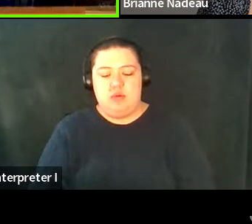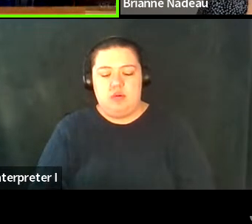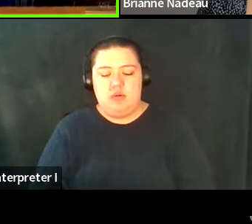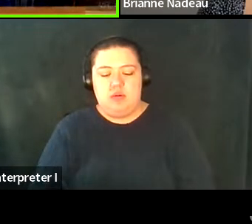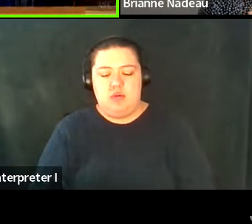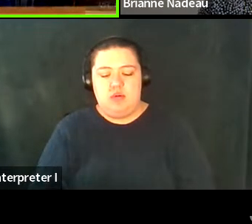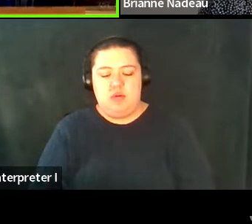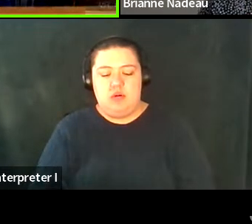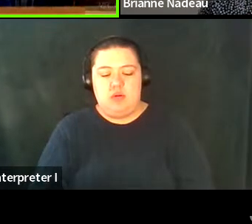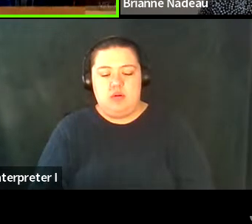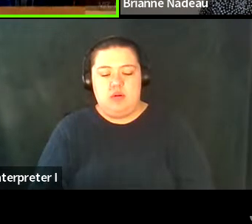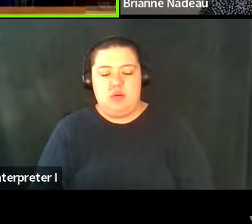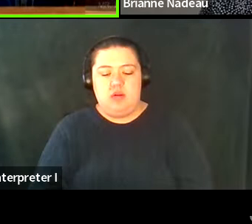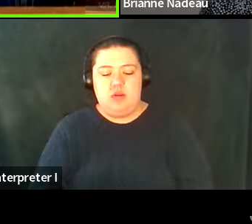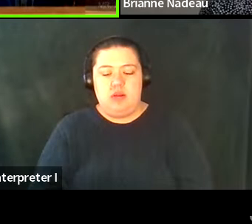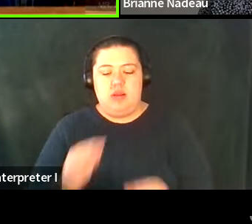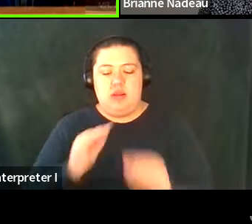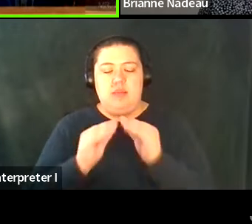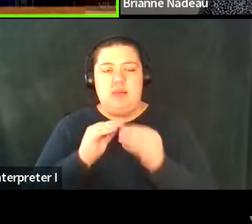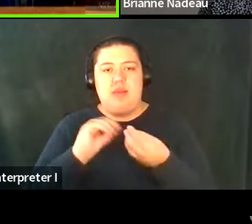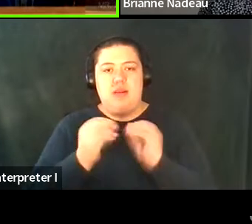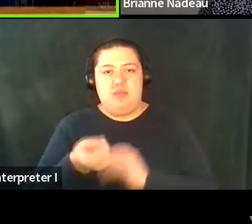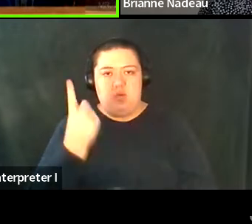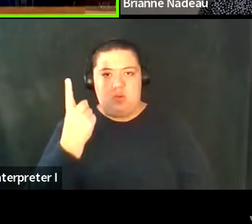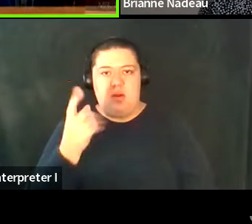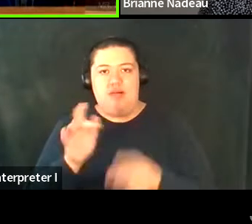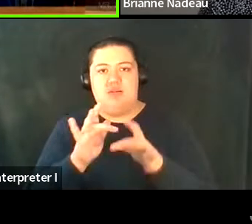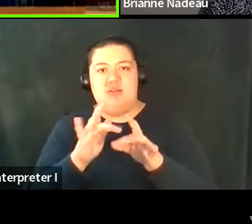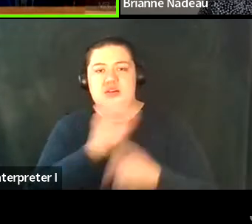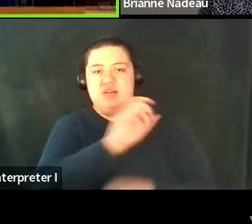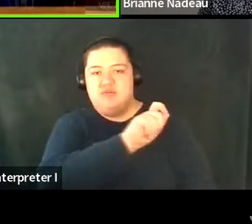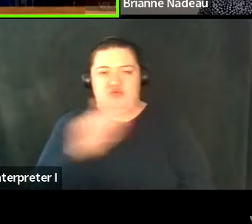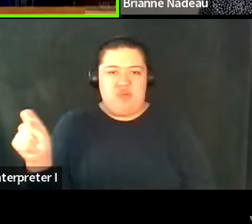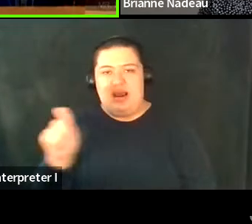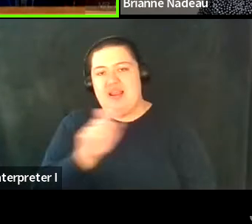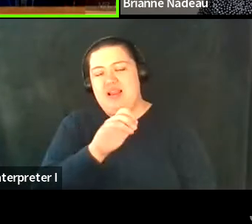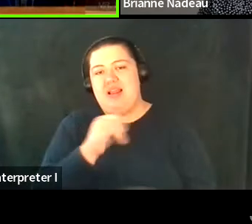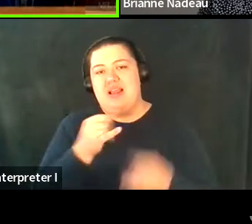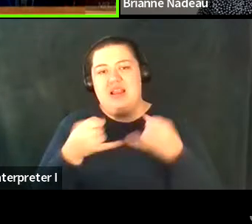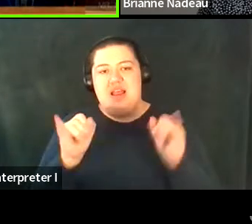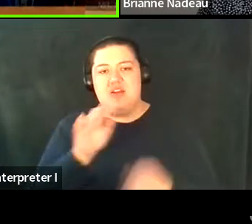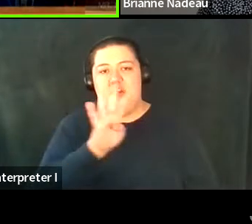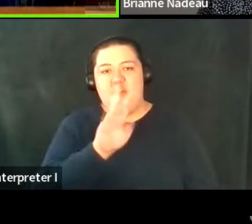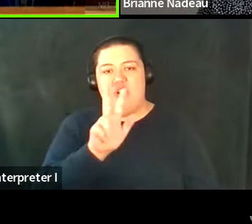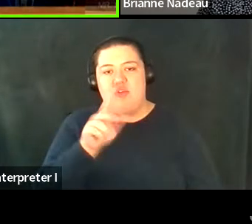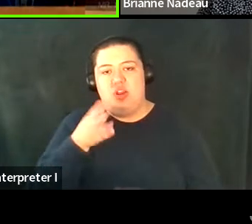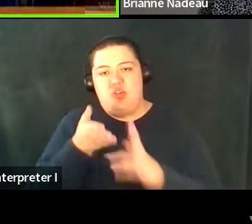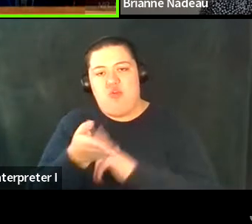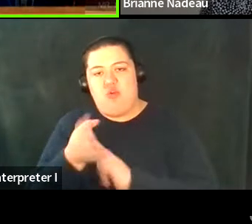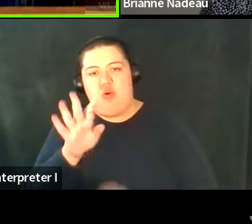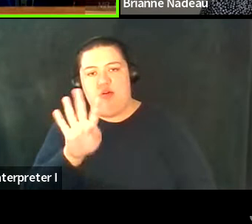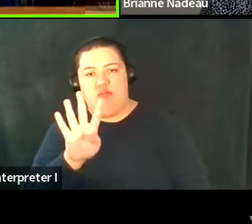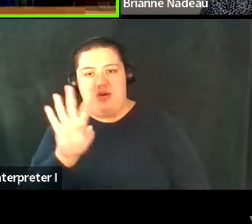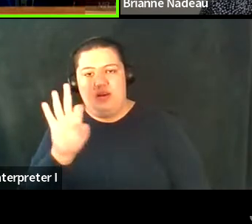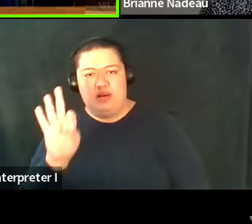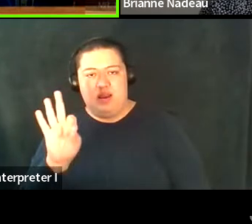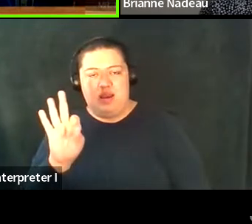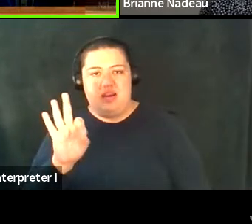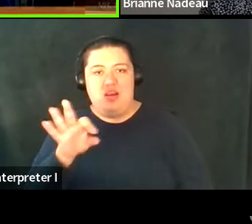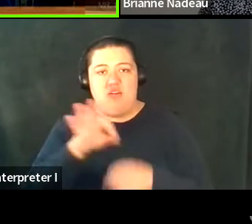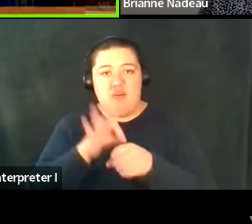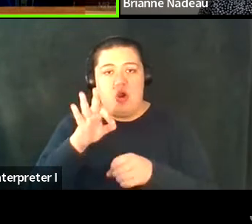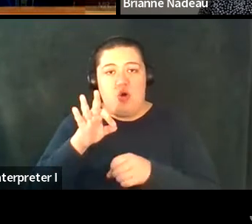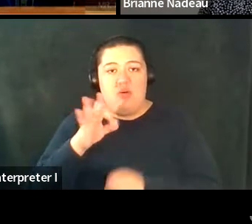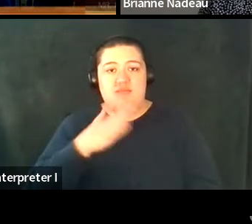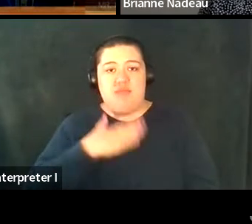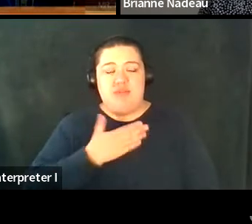amendment number 1, which is striking lines 43 through 49. By voice vote, all those in favor